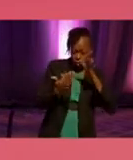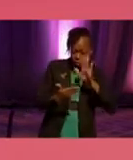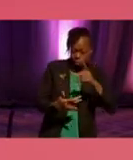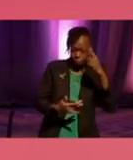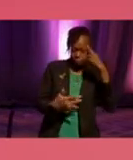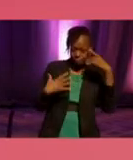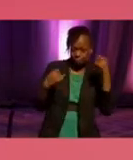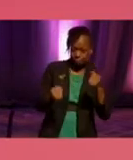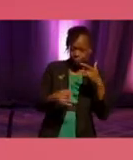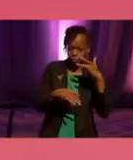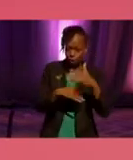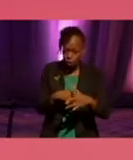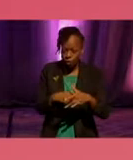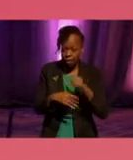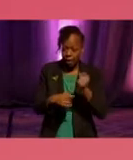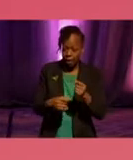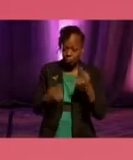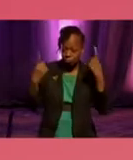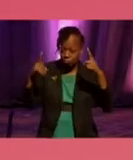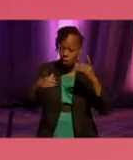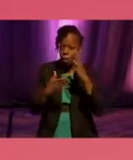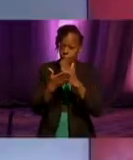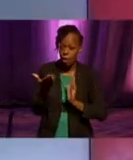effectively is part of our duty in the NICU.